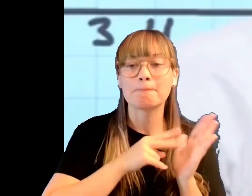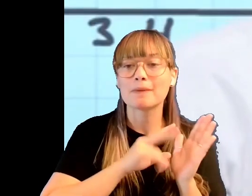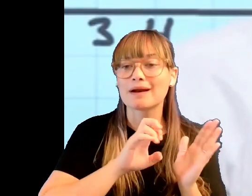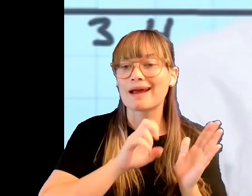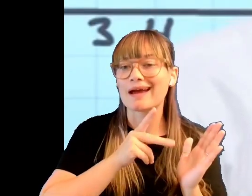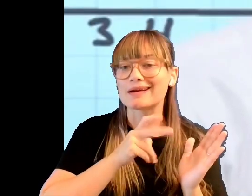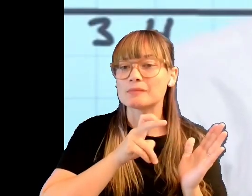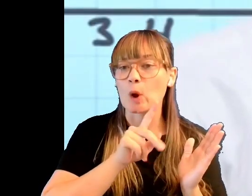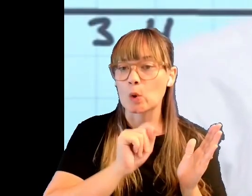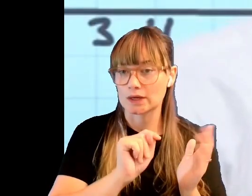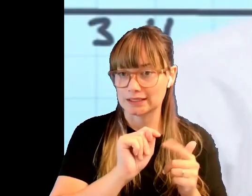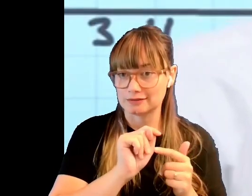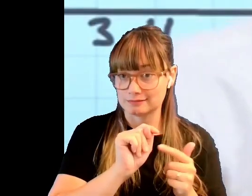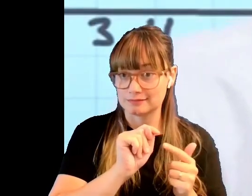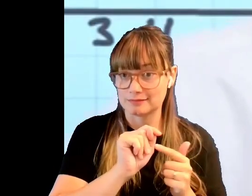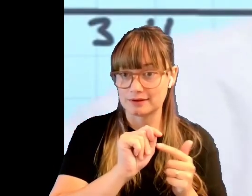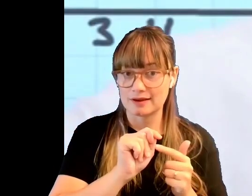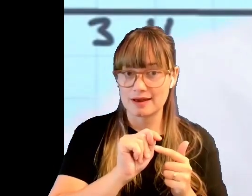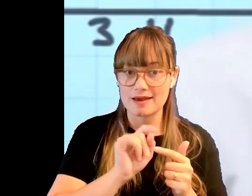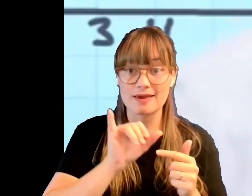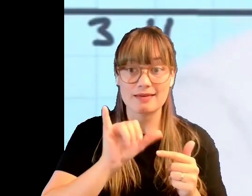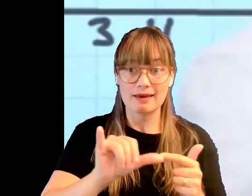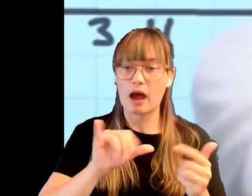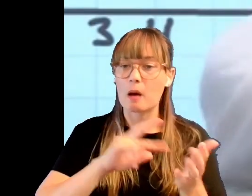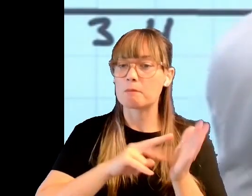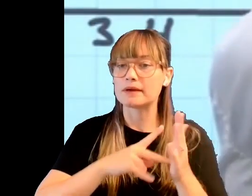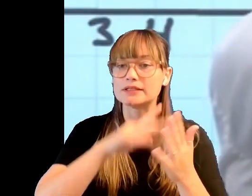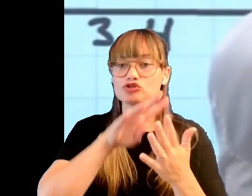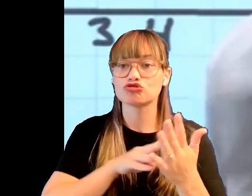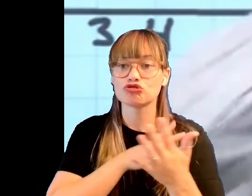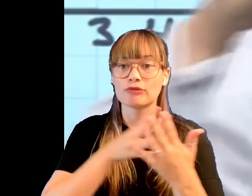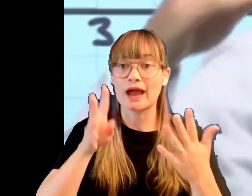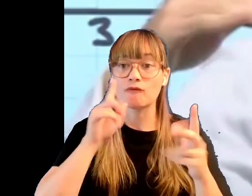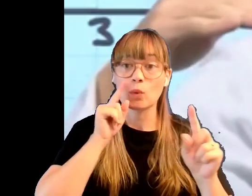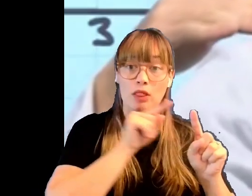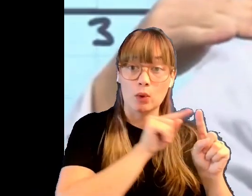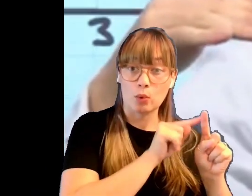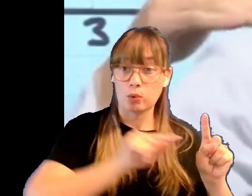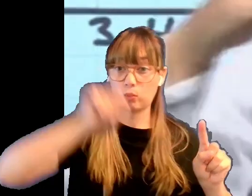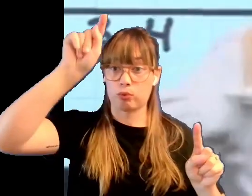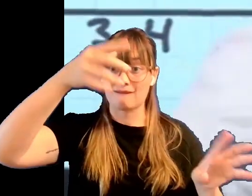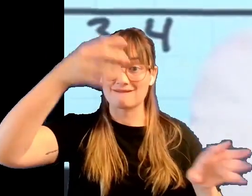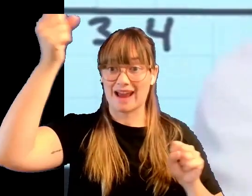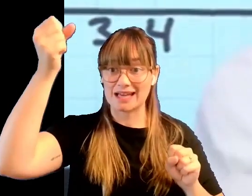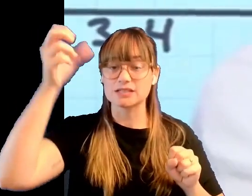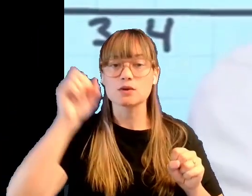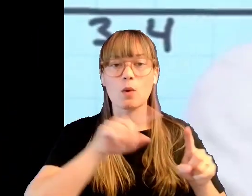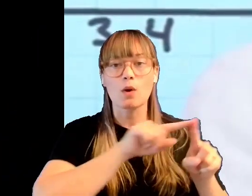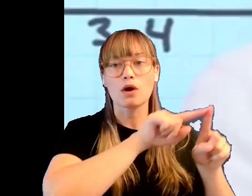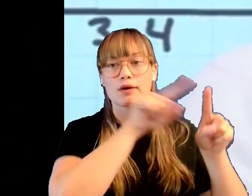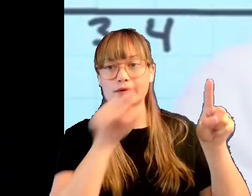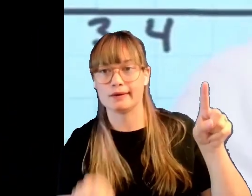is a graph that either climbs very quickly or